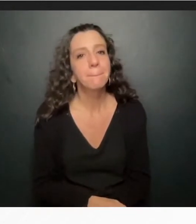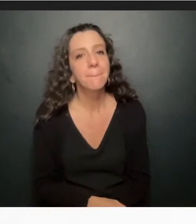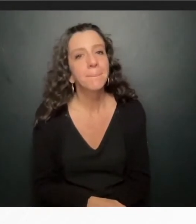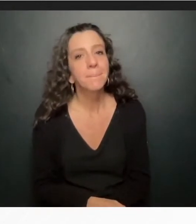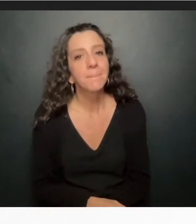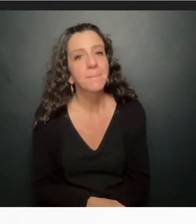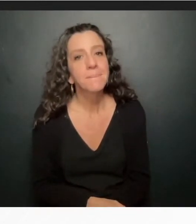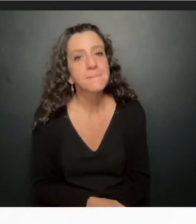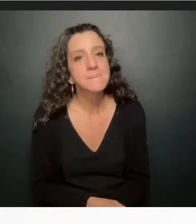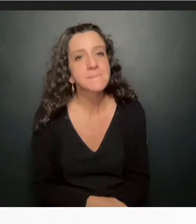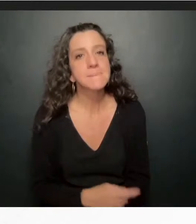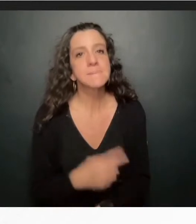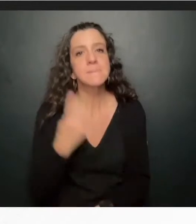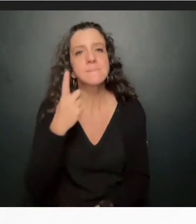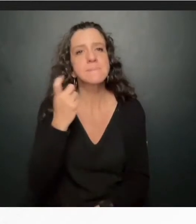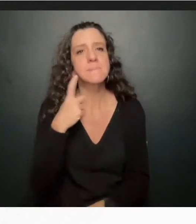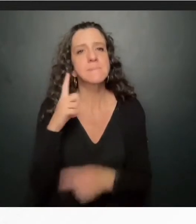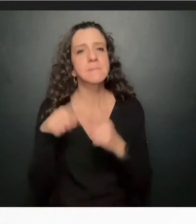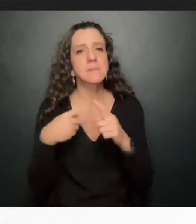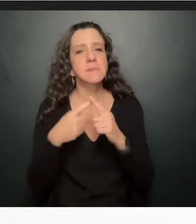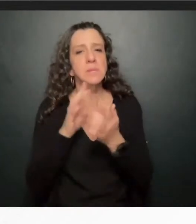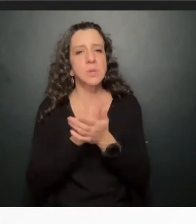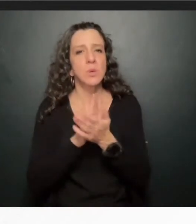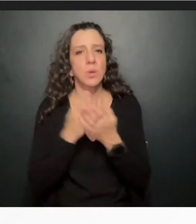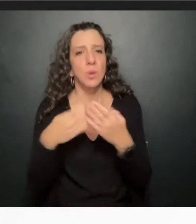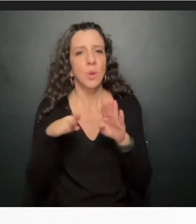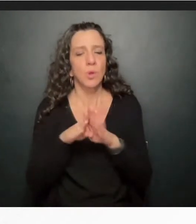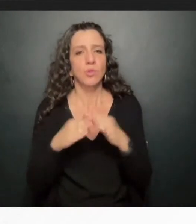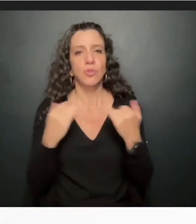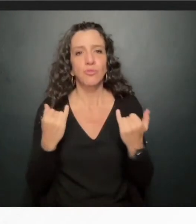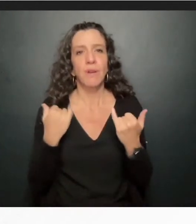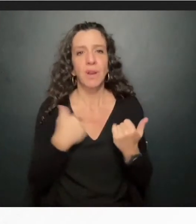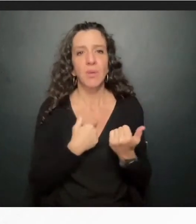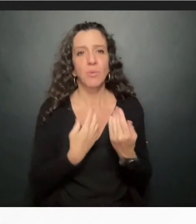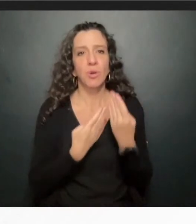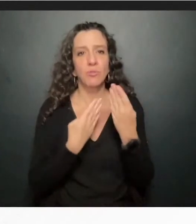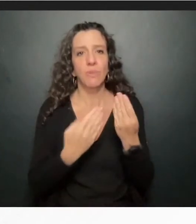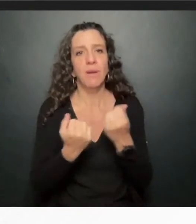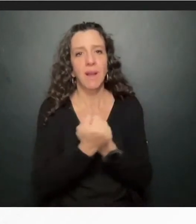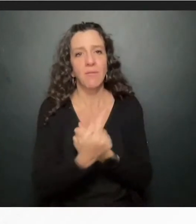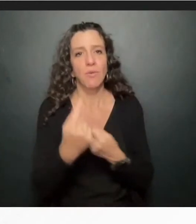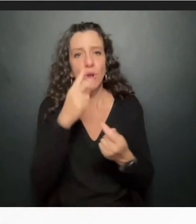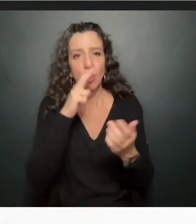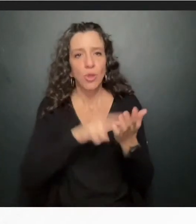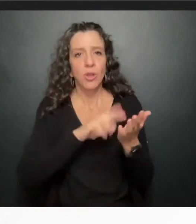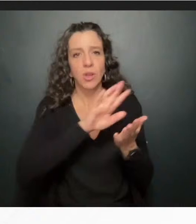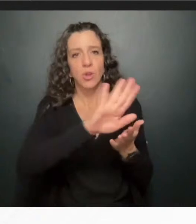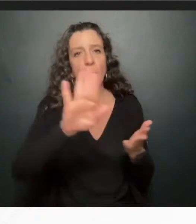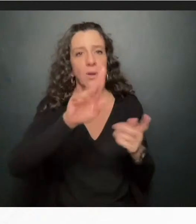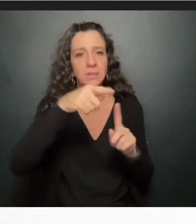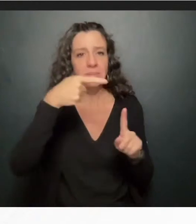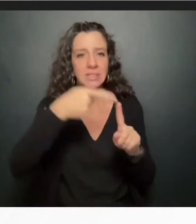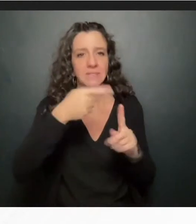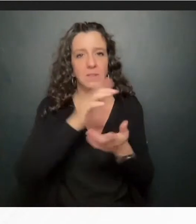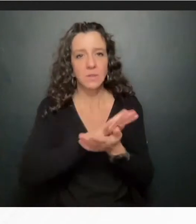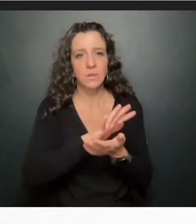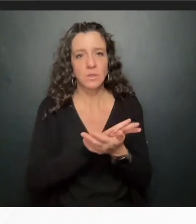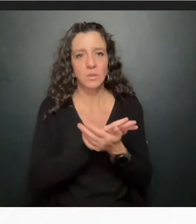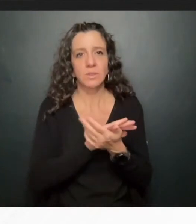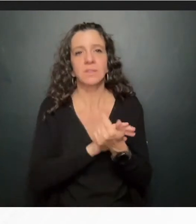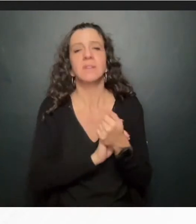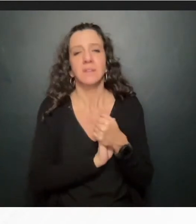A question came in about school closures. Right now, we recommend everyone refer to their specific school